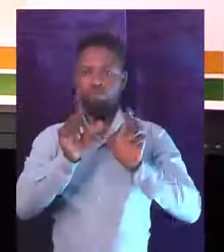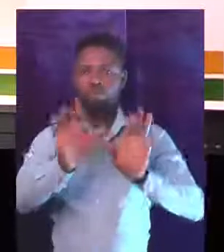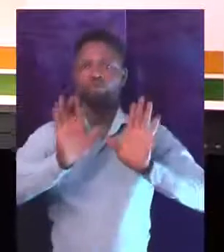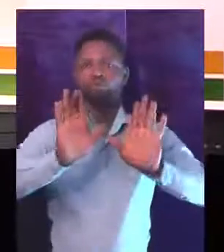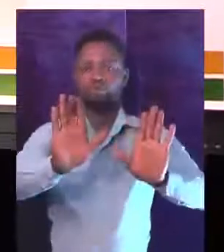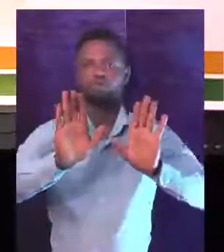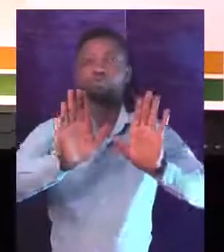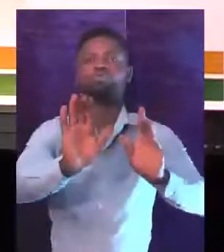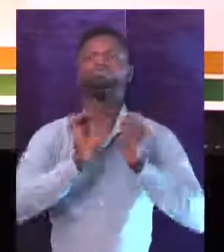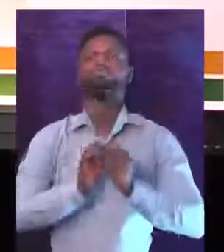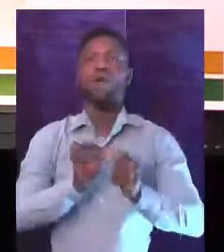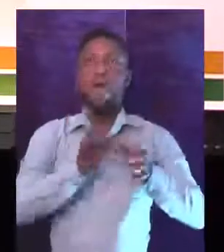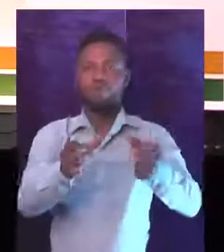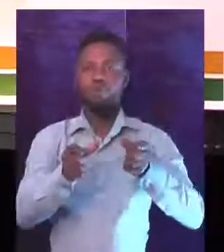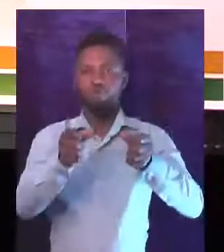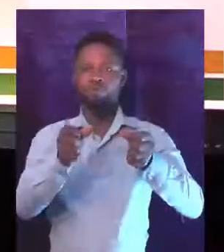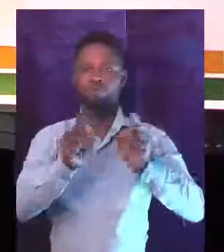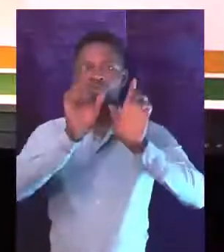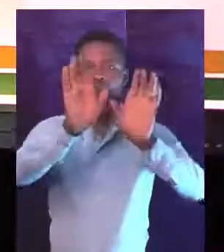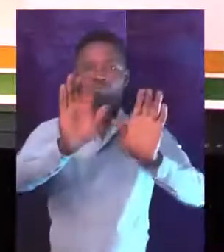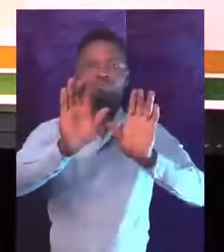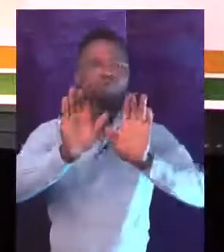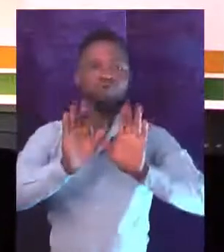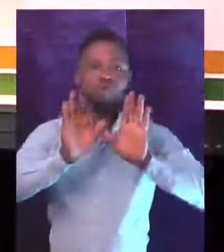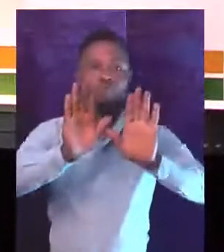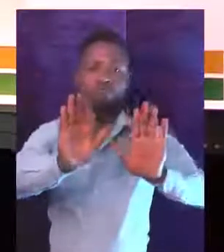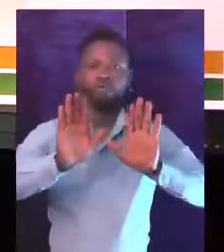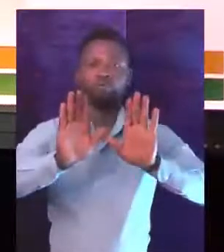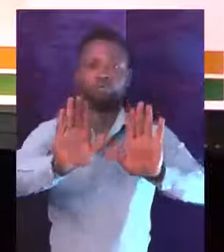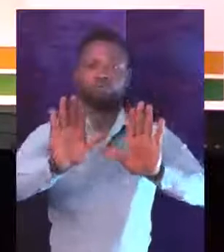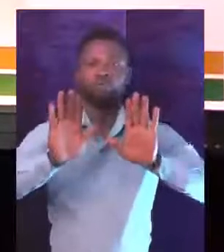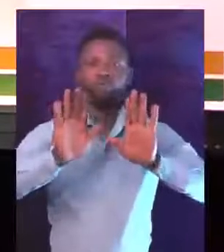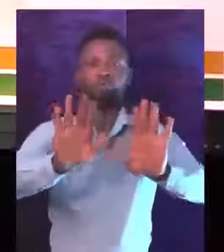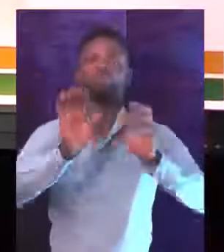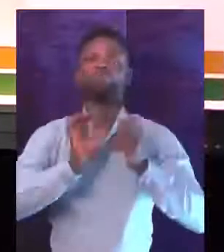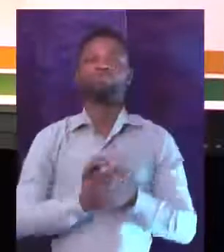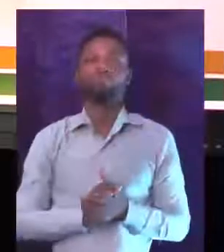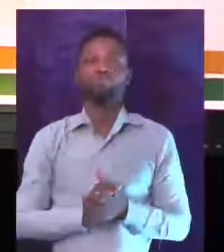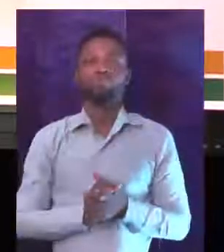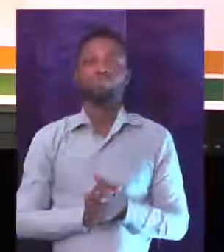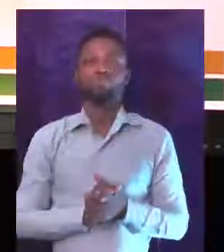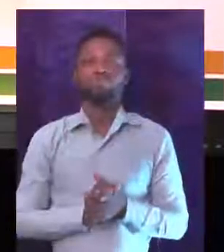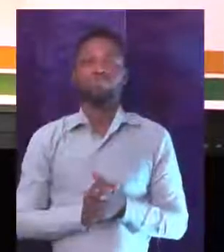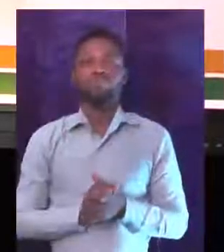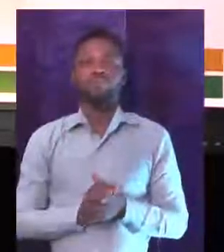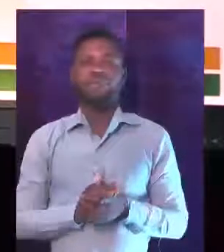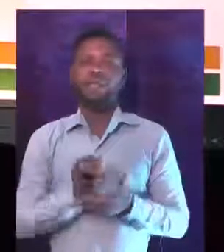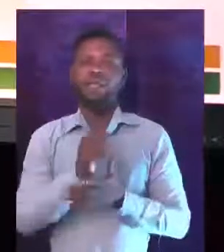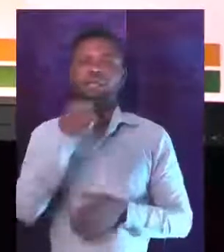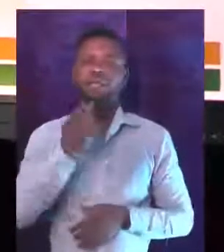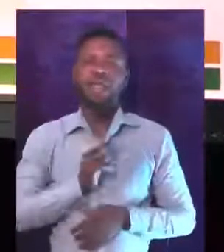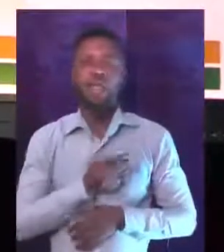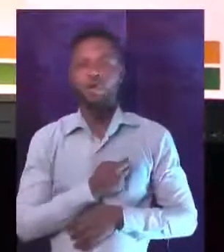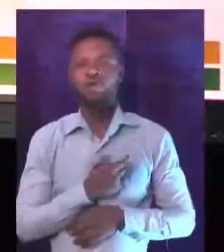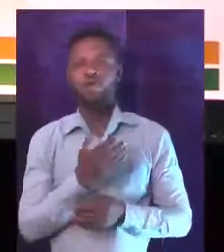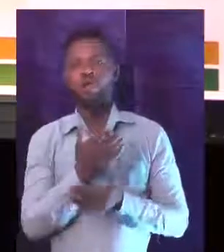pull. You push, push, push. I pull, pull, pull. You push, push, push. That is telling